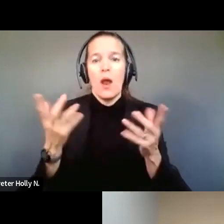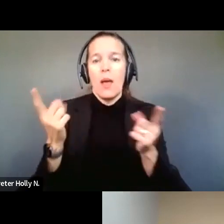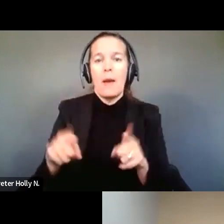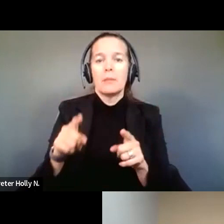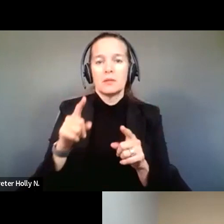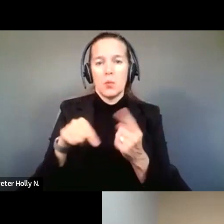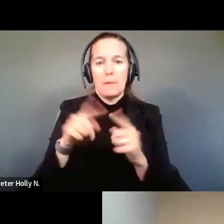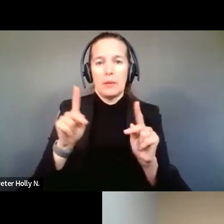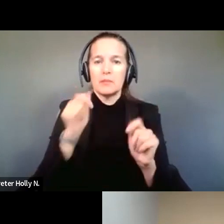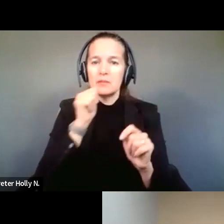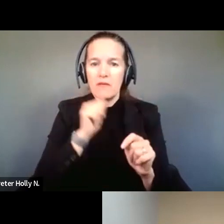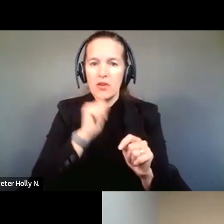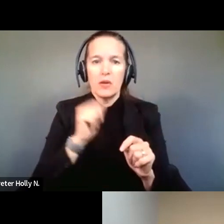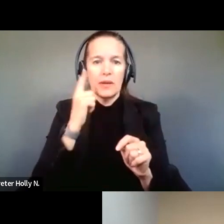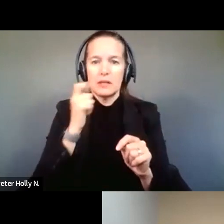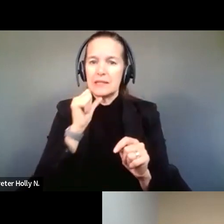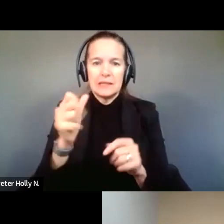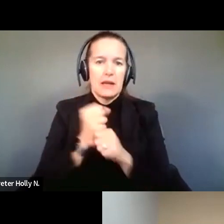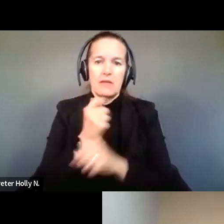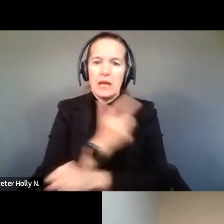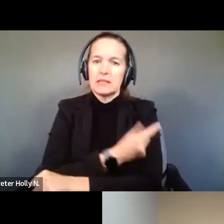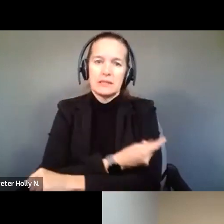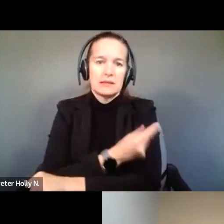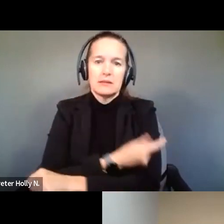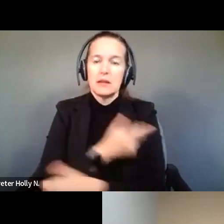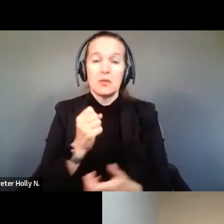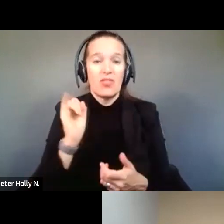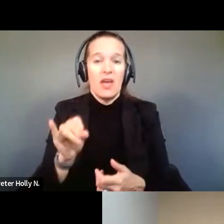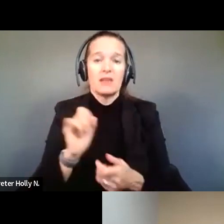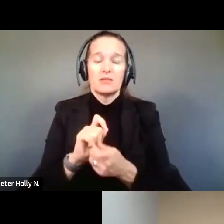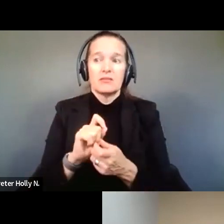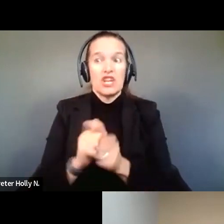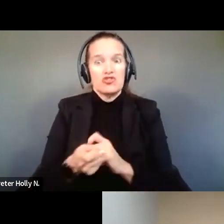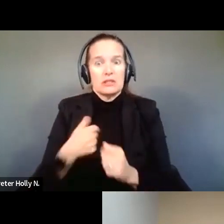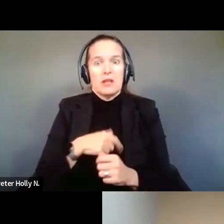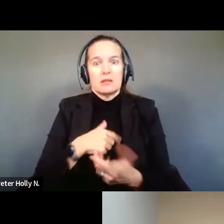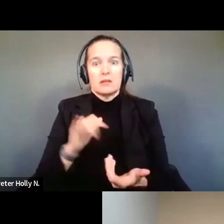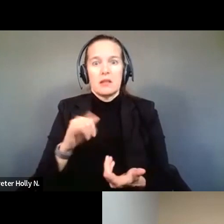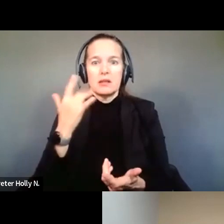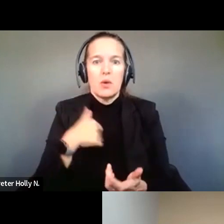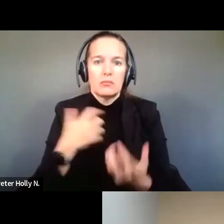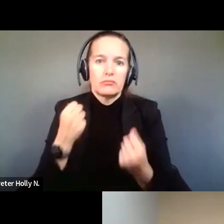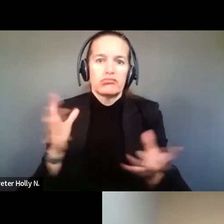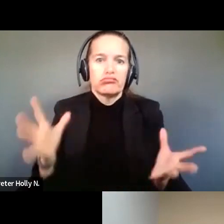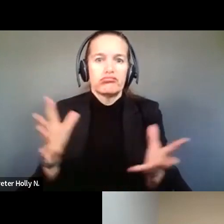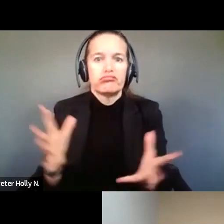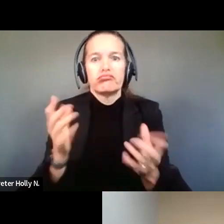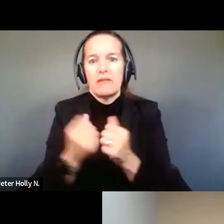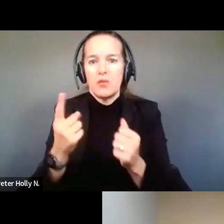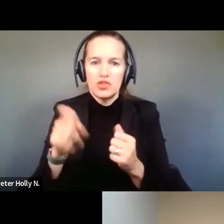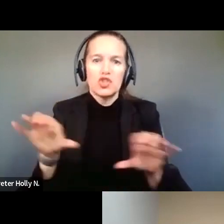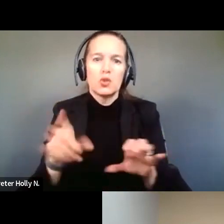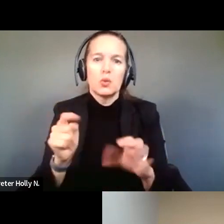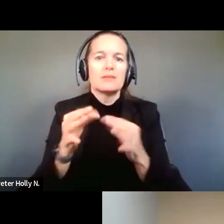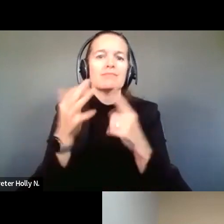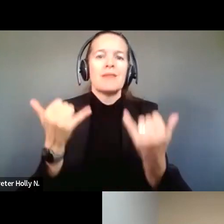are suffering because they didn't get vaccinated. And it does change you. And that's why we so strongly believe that everybody should do it, especially now